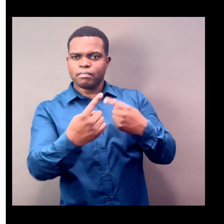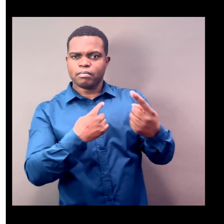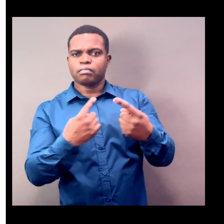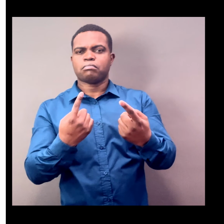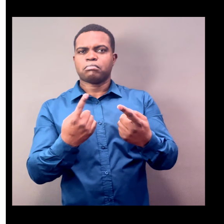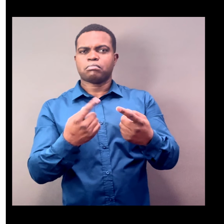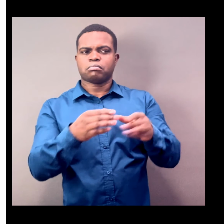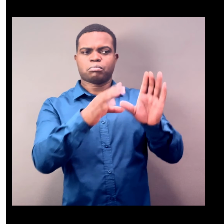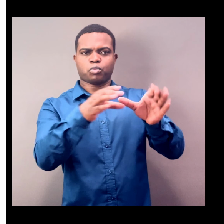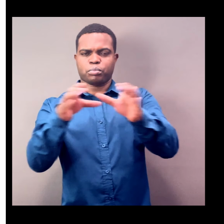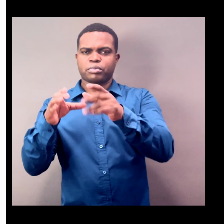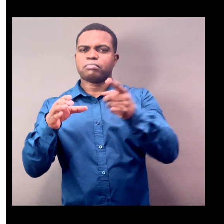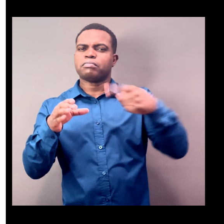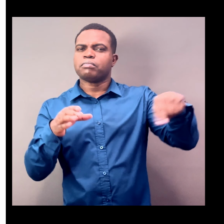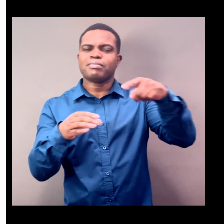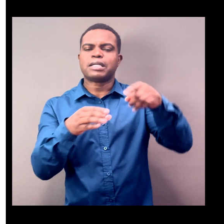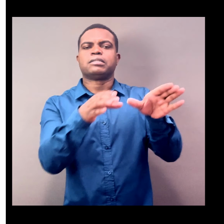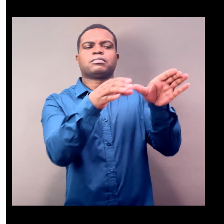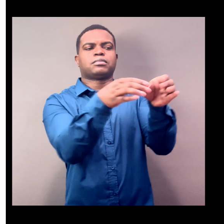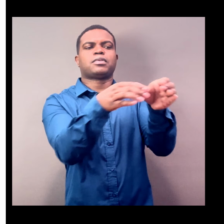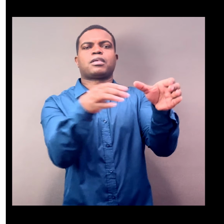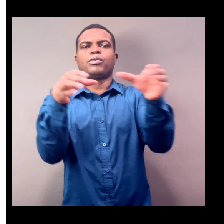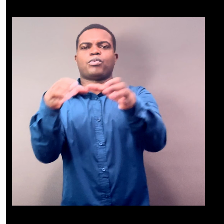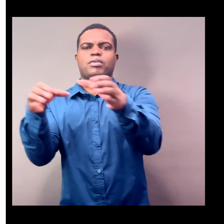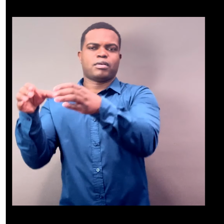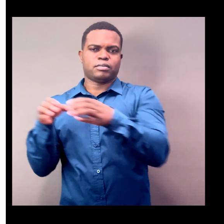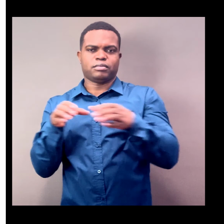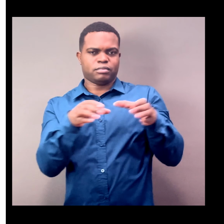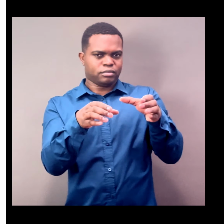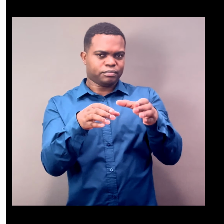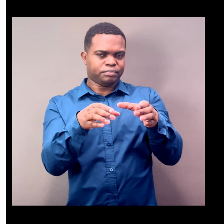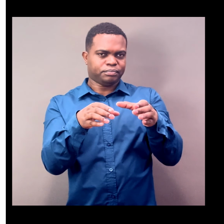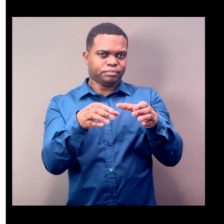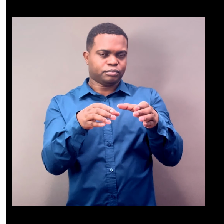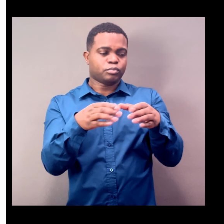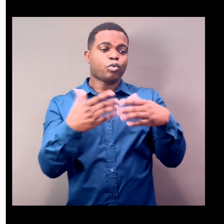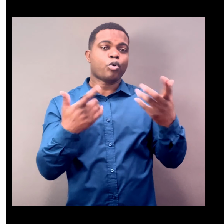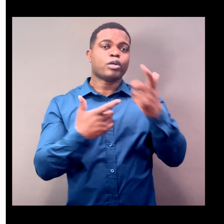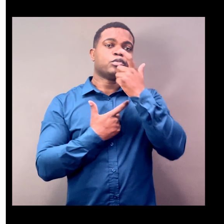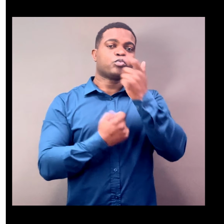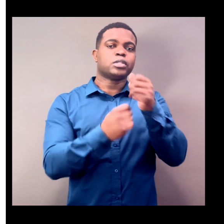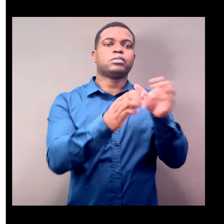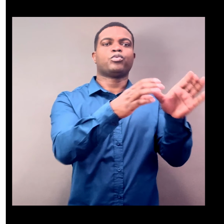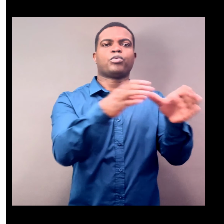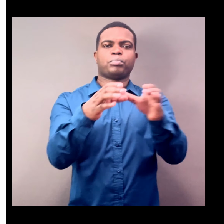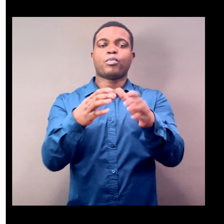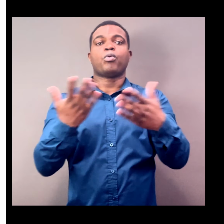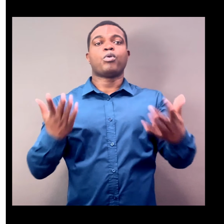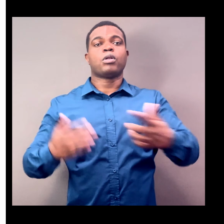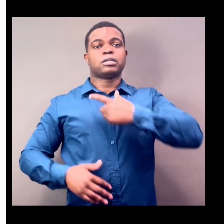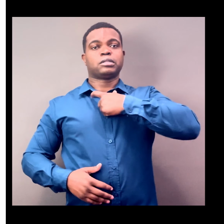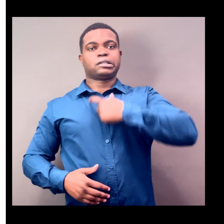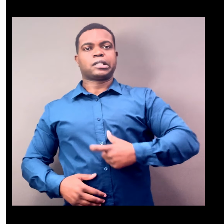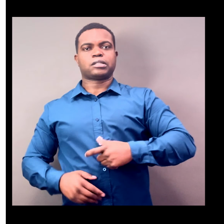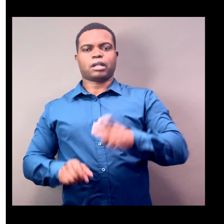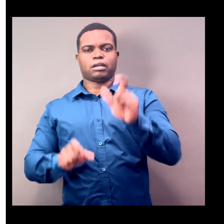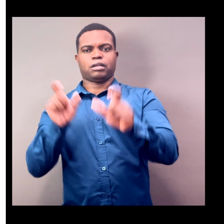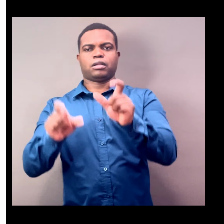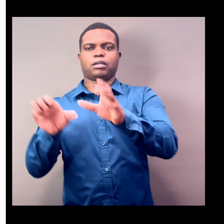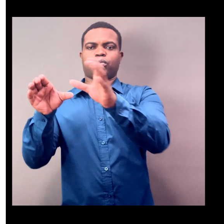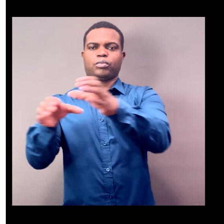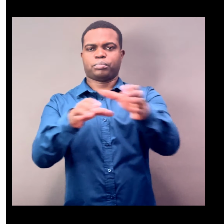of people could be stakeholders, they could be interest groups or citizen groups.